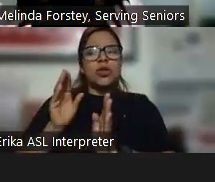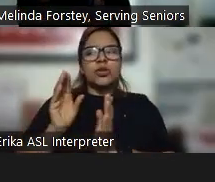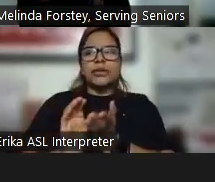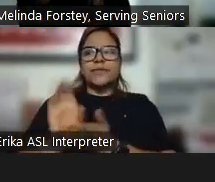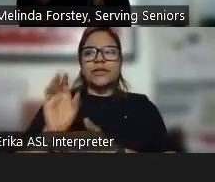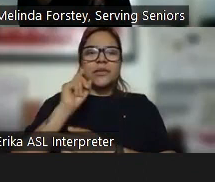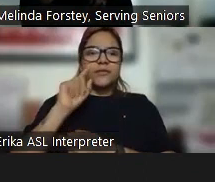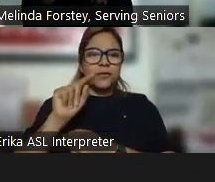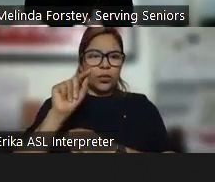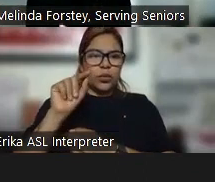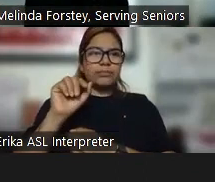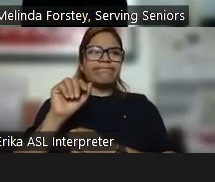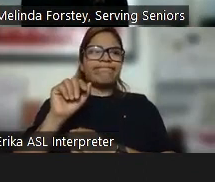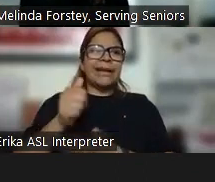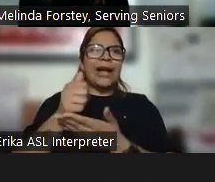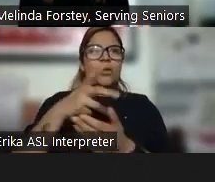lose their housing.